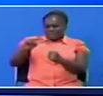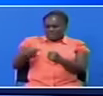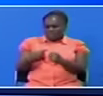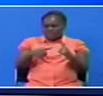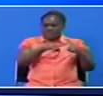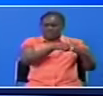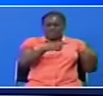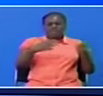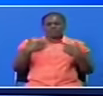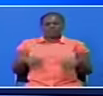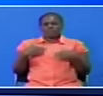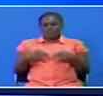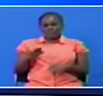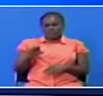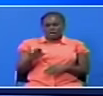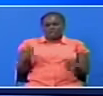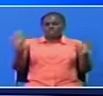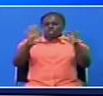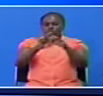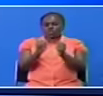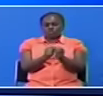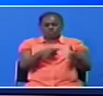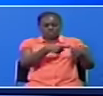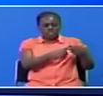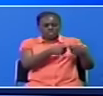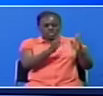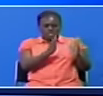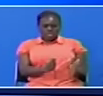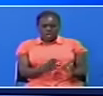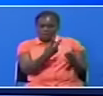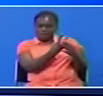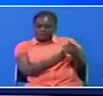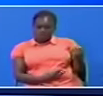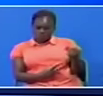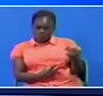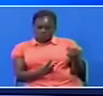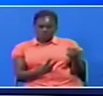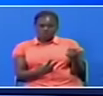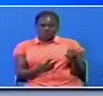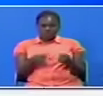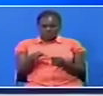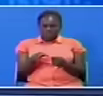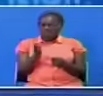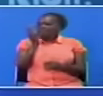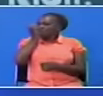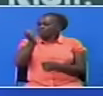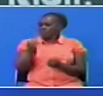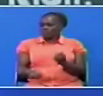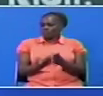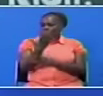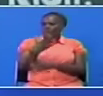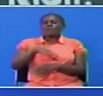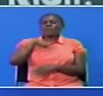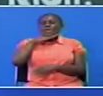manslaughter. Jeremiah Matoke was jointly charged with his structural engineer, Jeff Ocharo, of unlawfully and negligently causing the death of